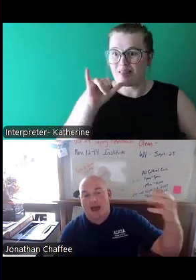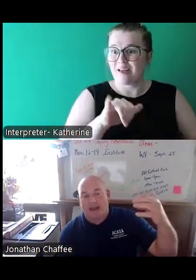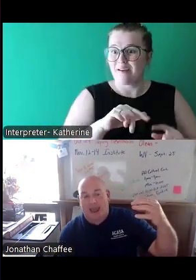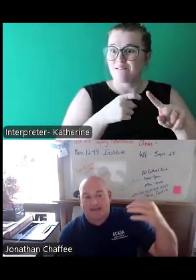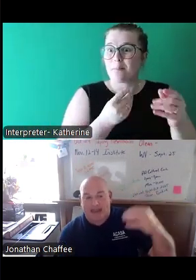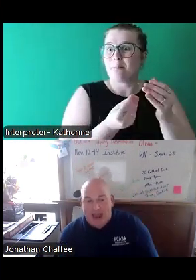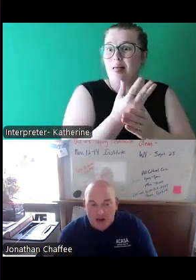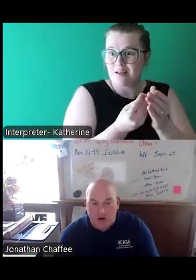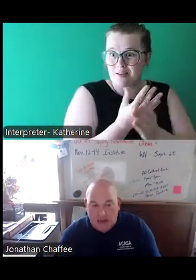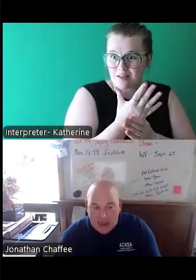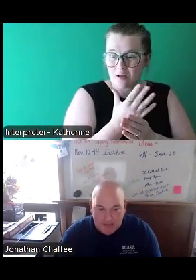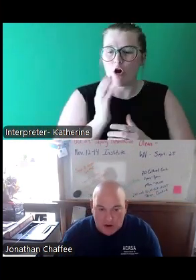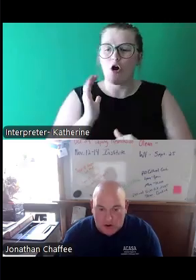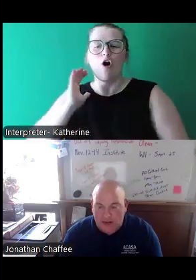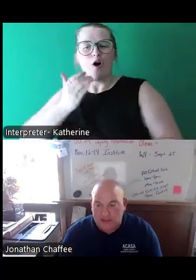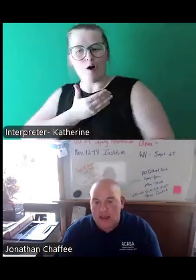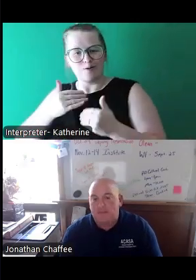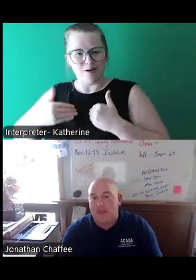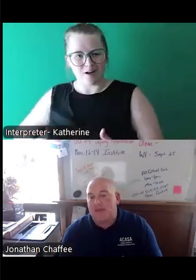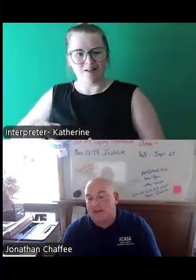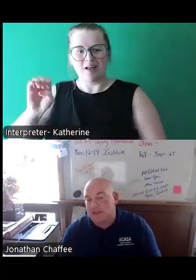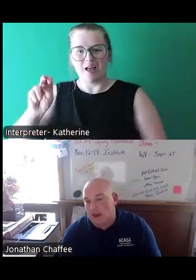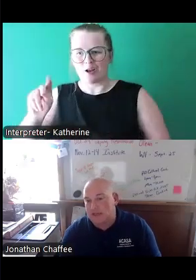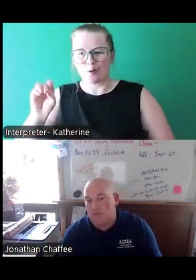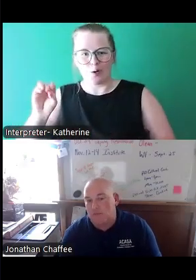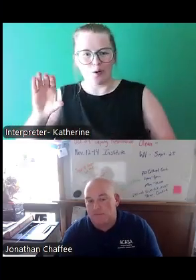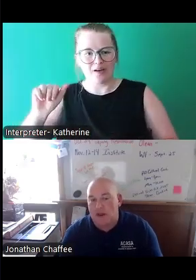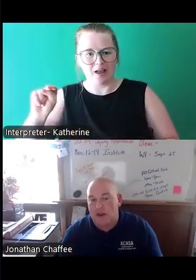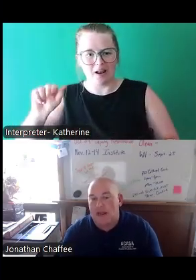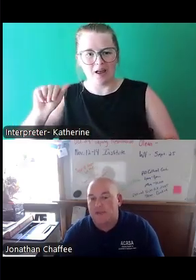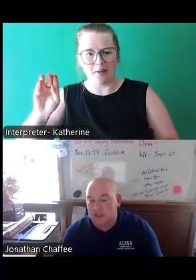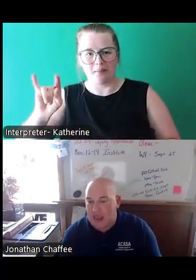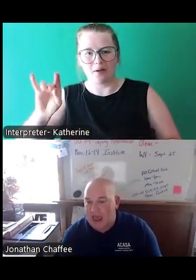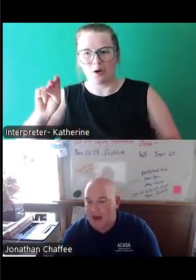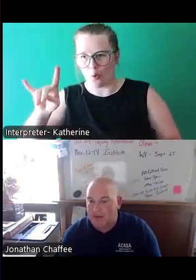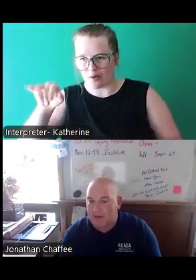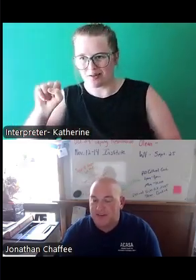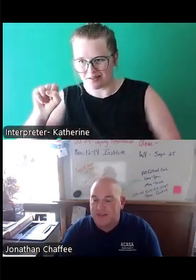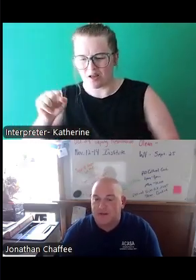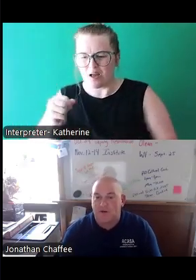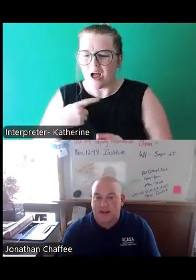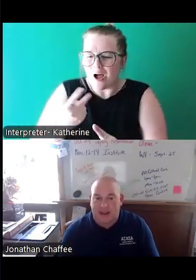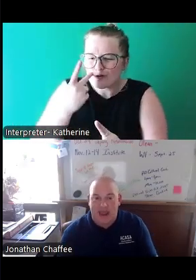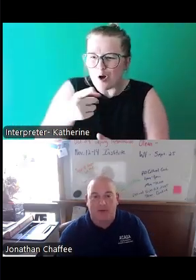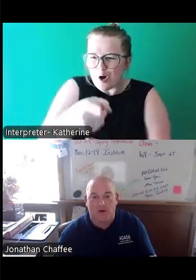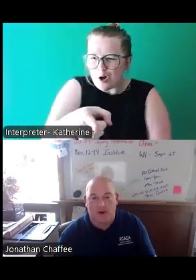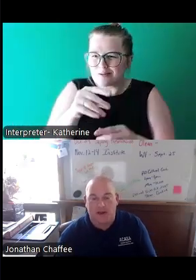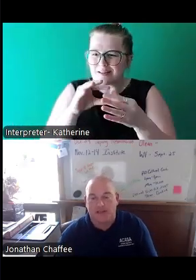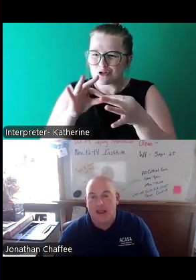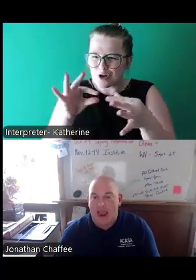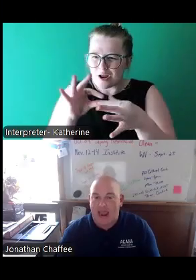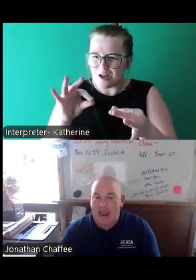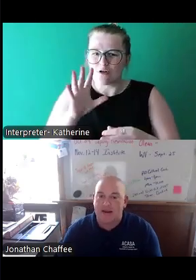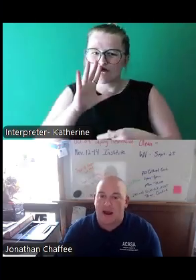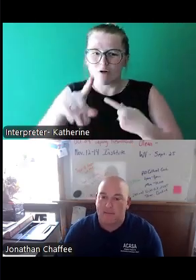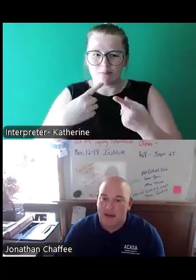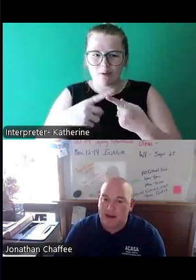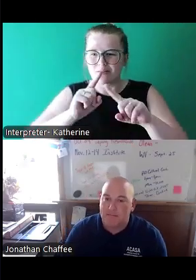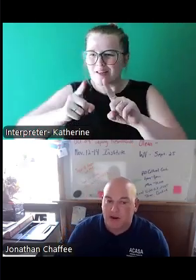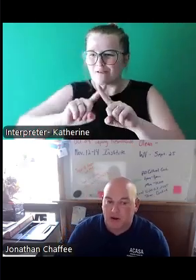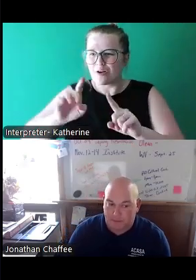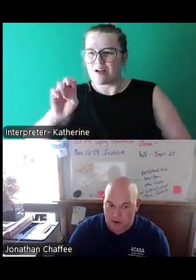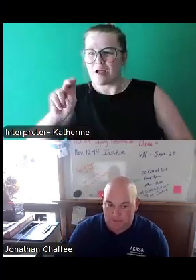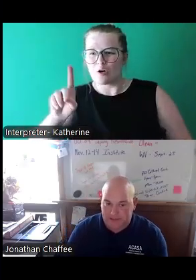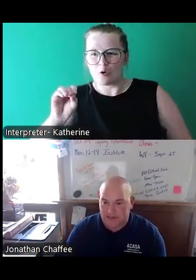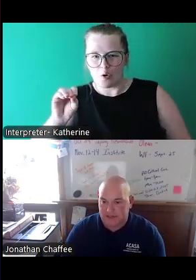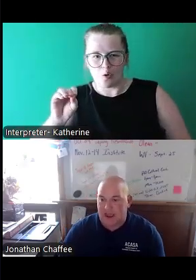our body has endocannabinoids. And then I saw someone put in the chat about different cannabinoids and